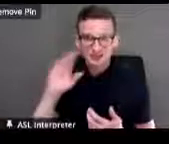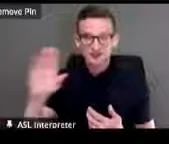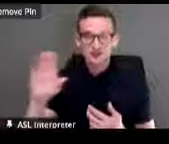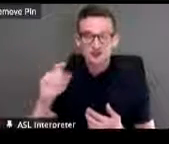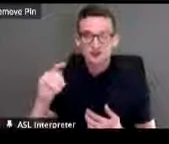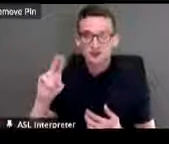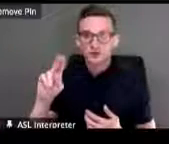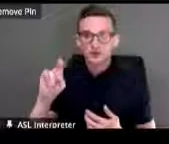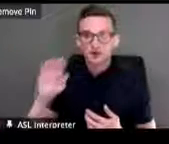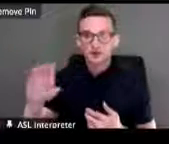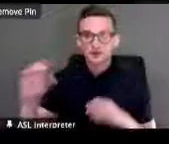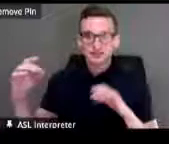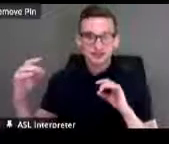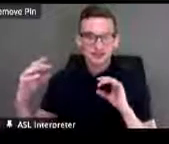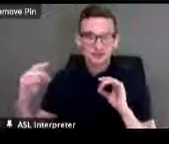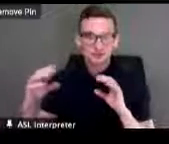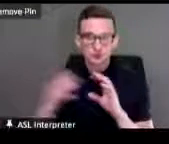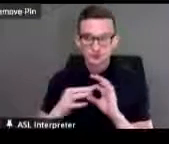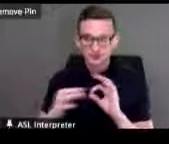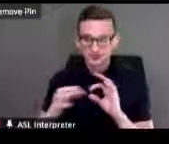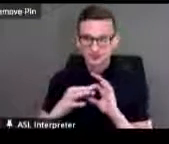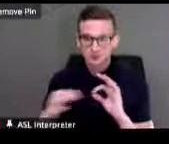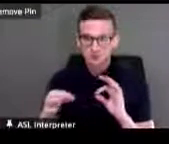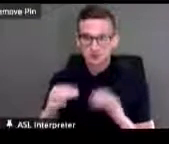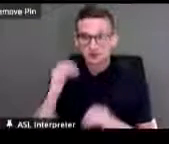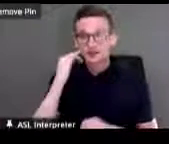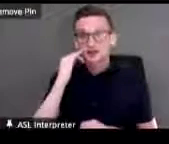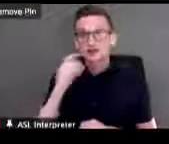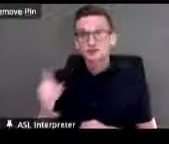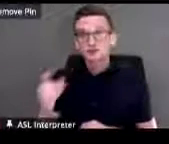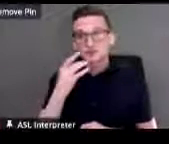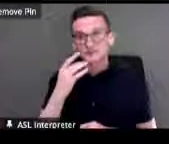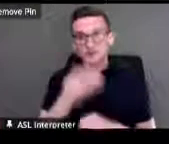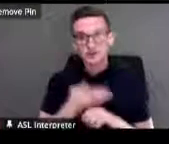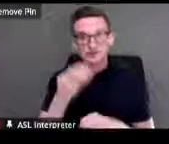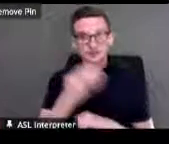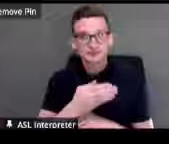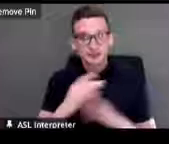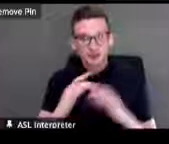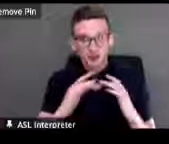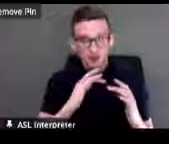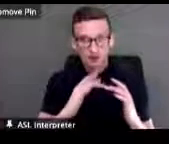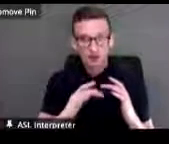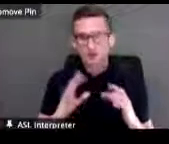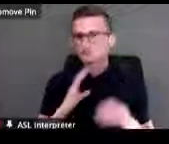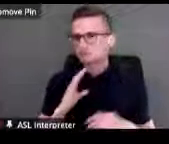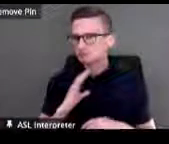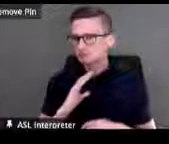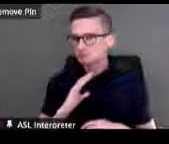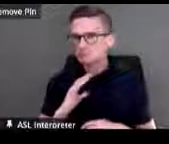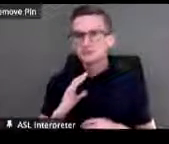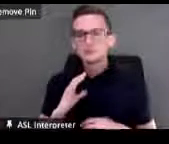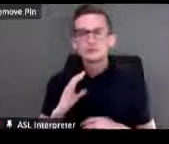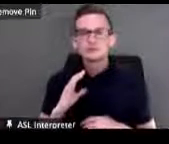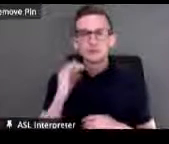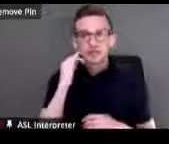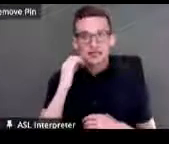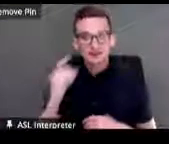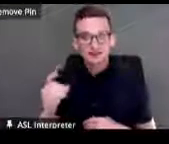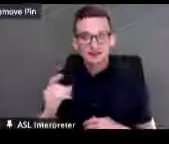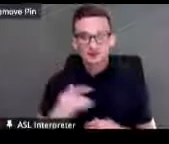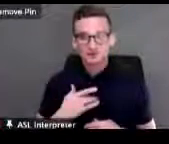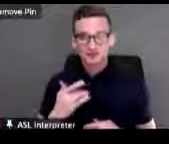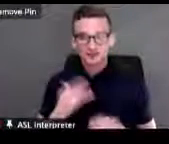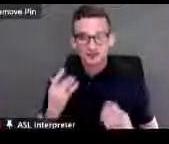testimony? If you prefer to do so online, that is fine too. But if you are inspired